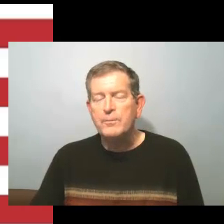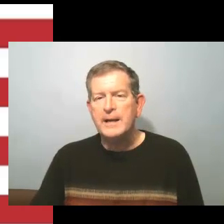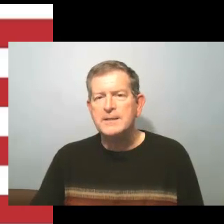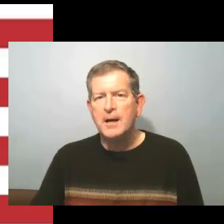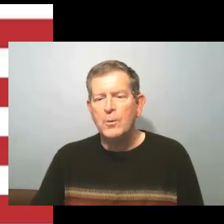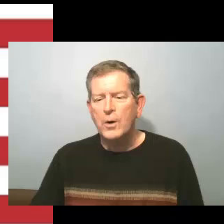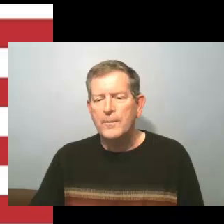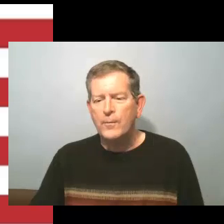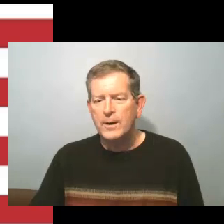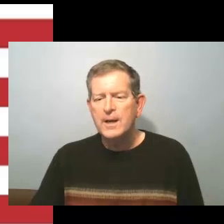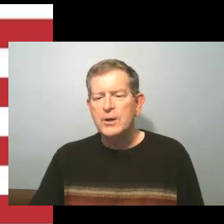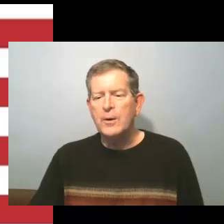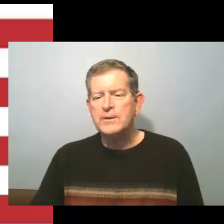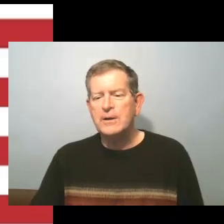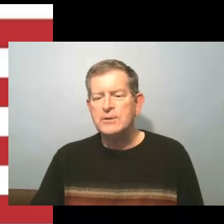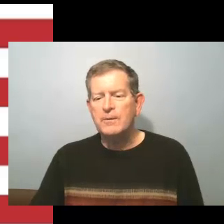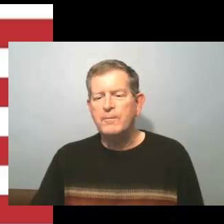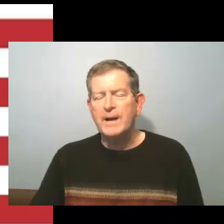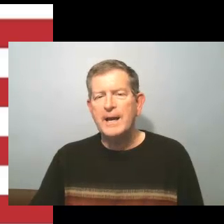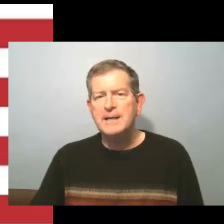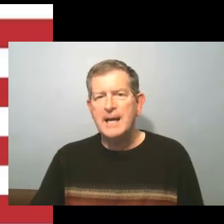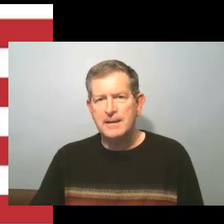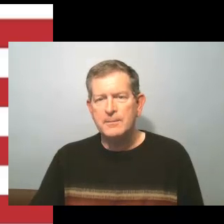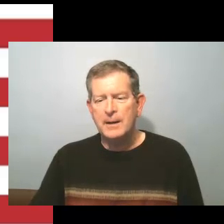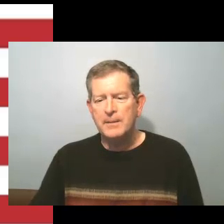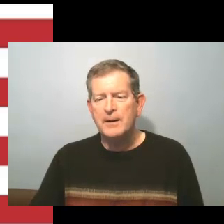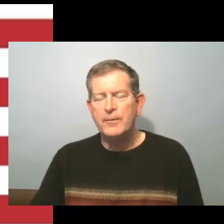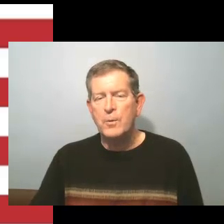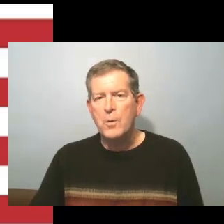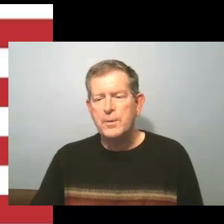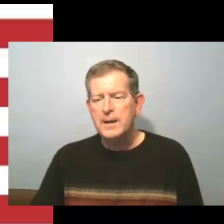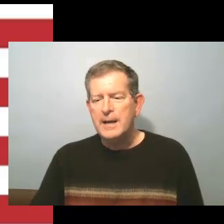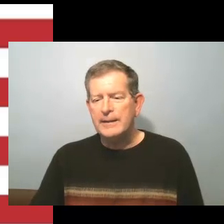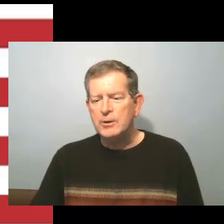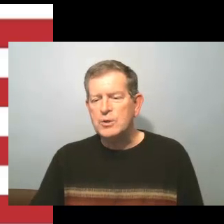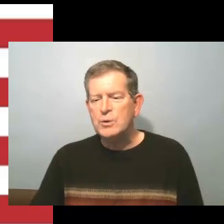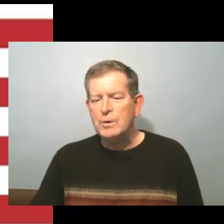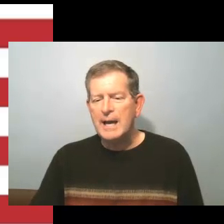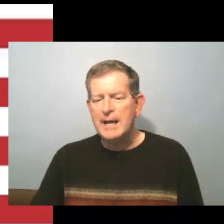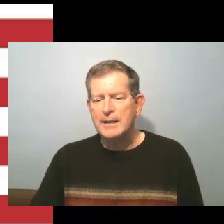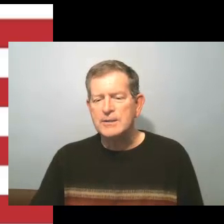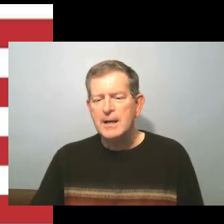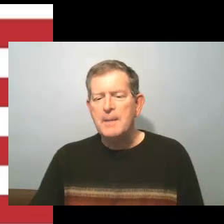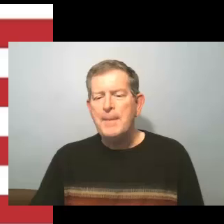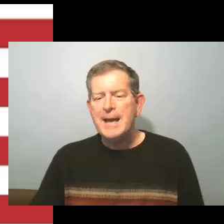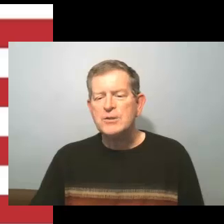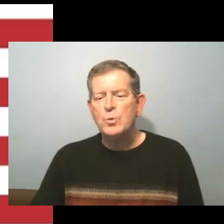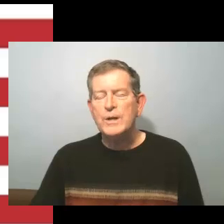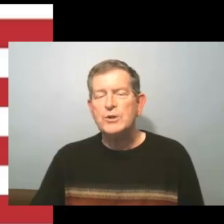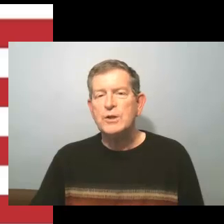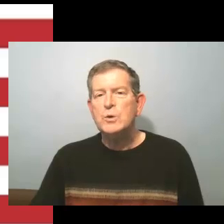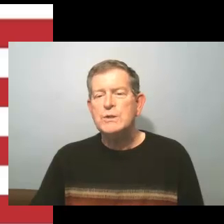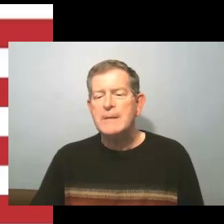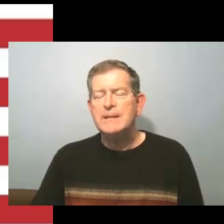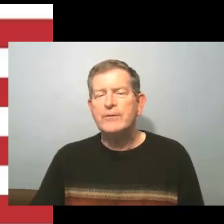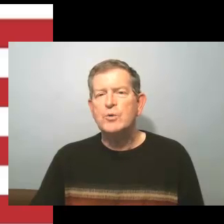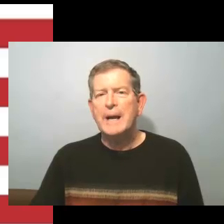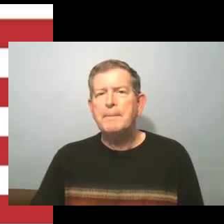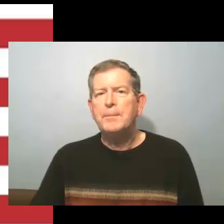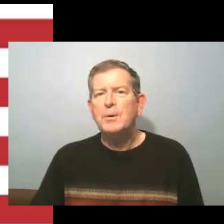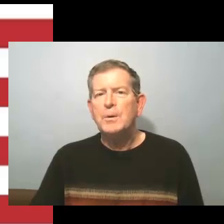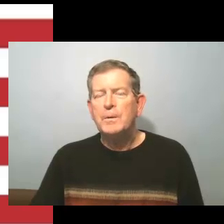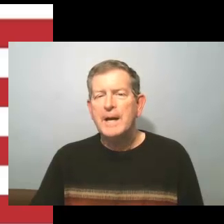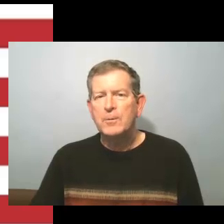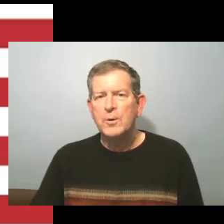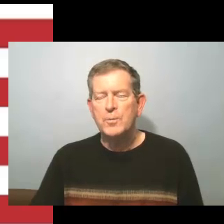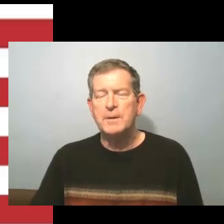here. If you've played a tug of war before, you know there's always a little flag tied on the middle of the rope, and there are two lines past which the two teams have to try